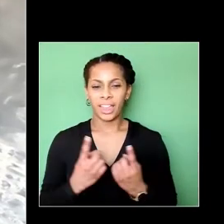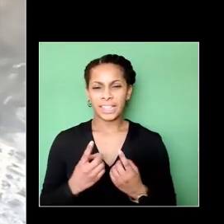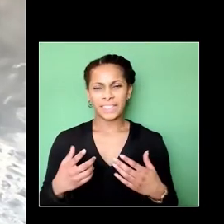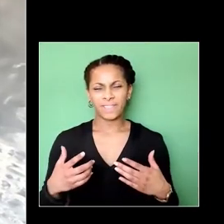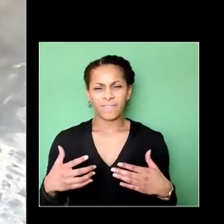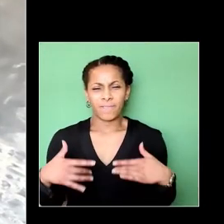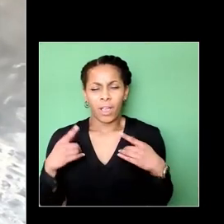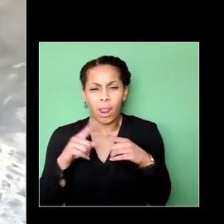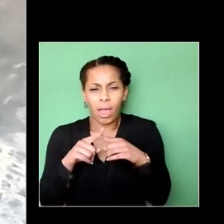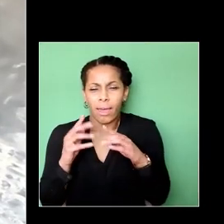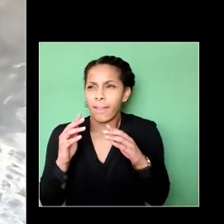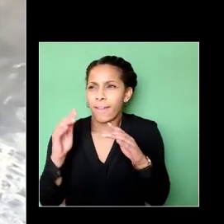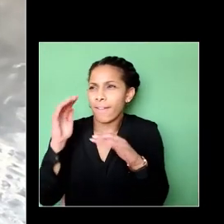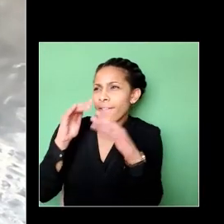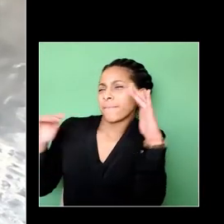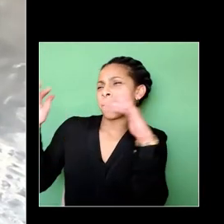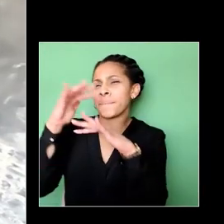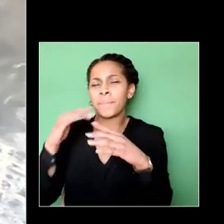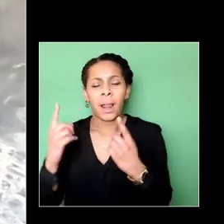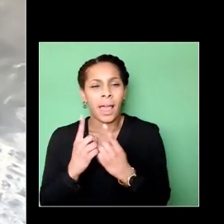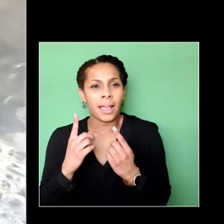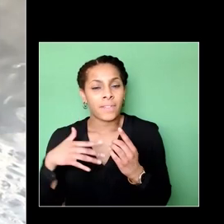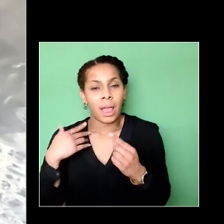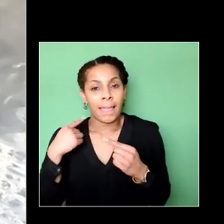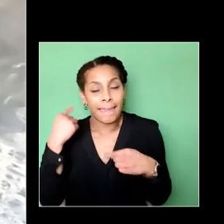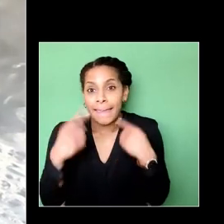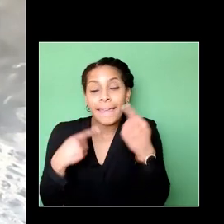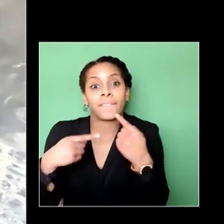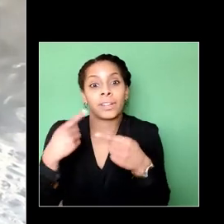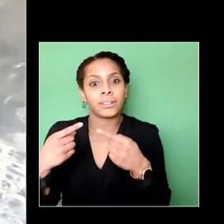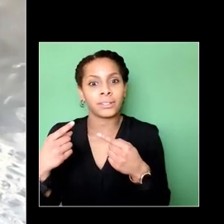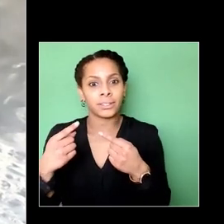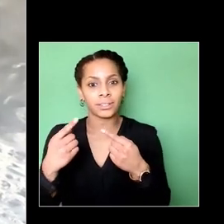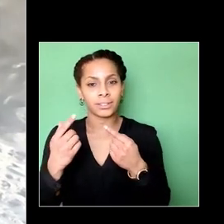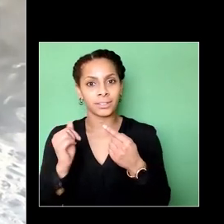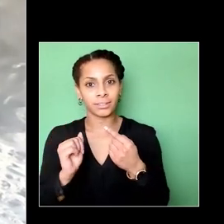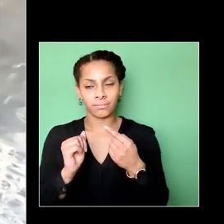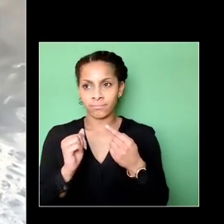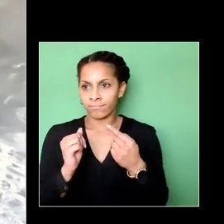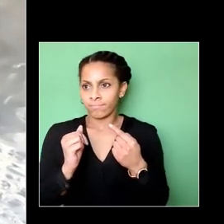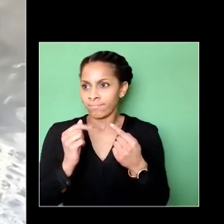infinite possibility of a person, of a people. Mm-hmm. And